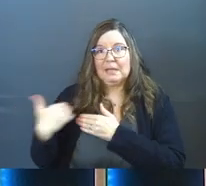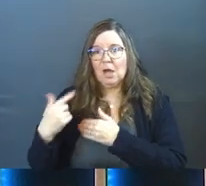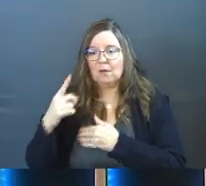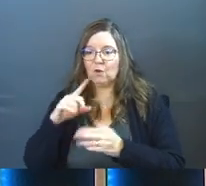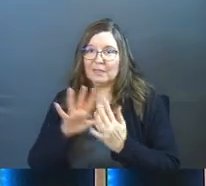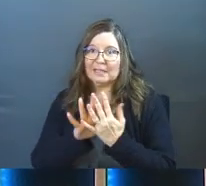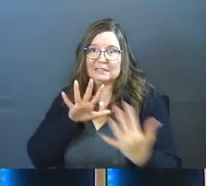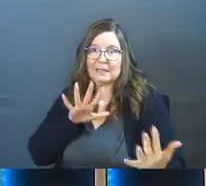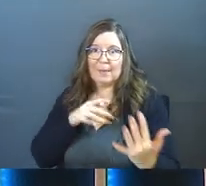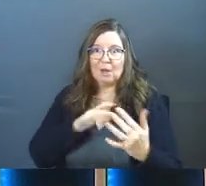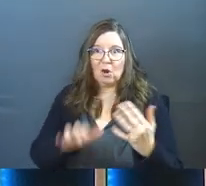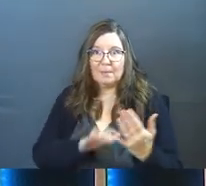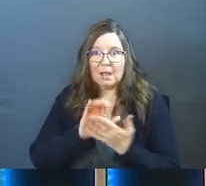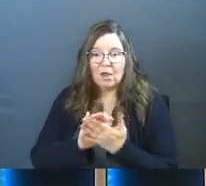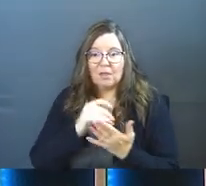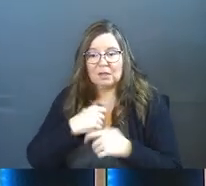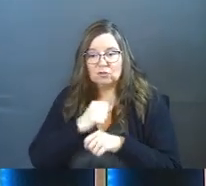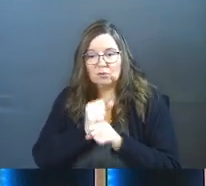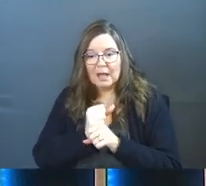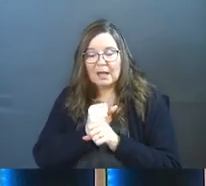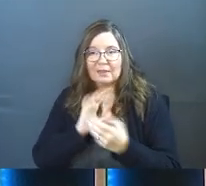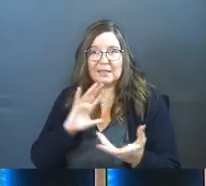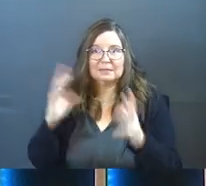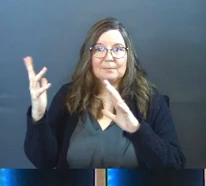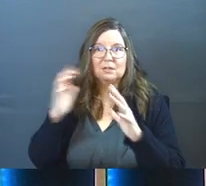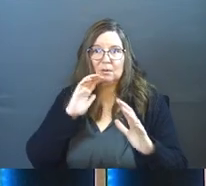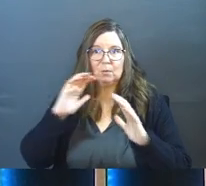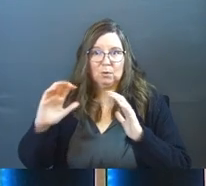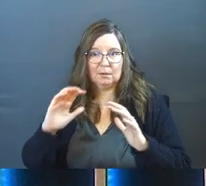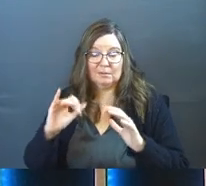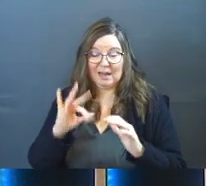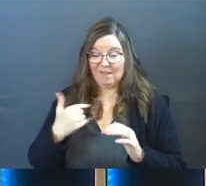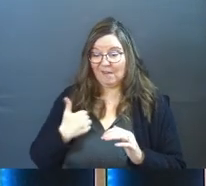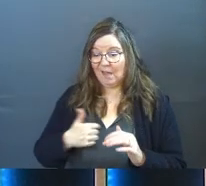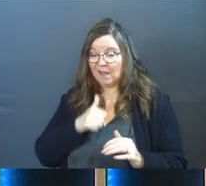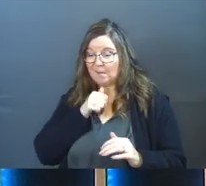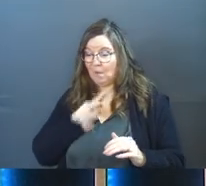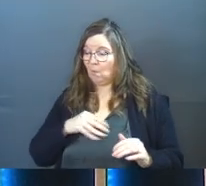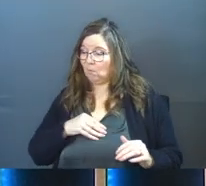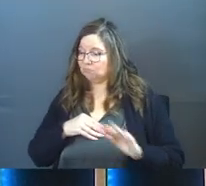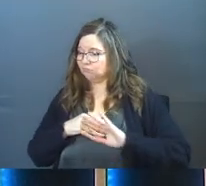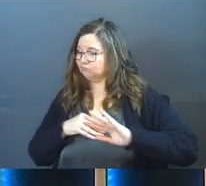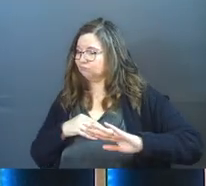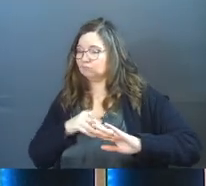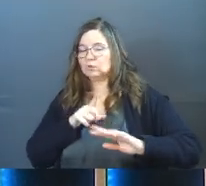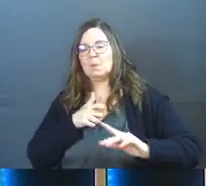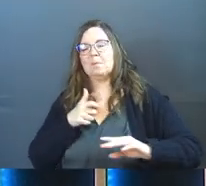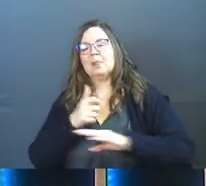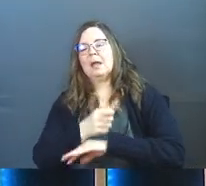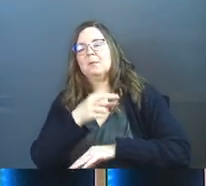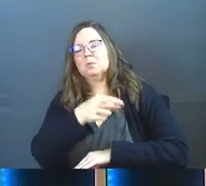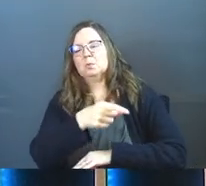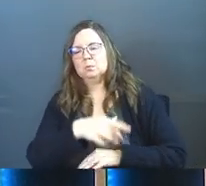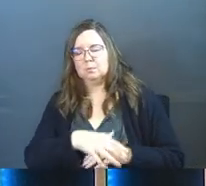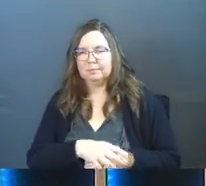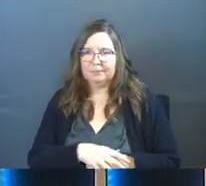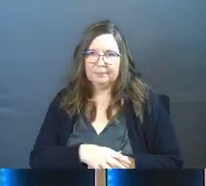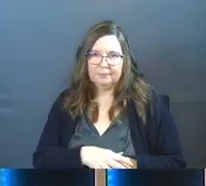for this gap in our marriage that's creating this mess in our communication. And if I'm not going to own it, I'm going to try to make you own